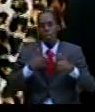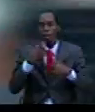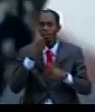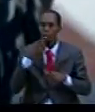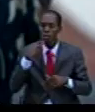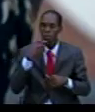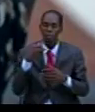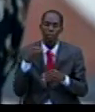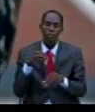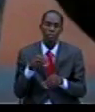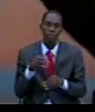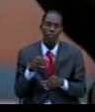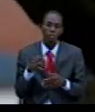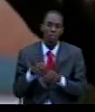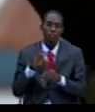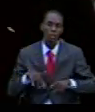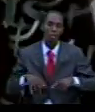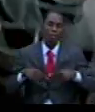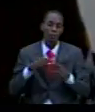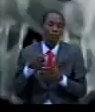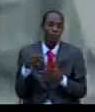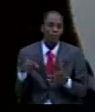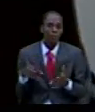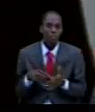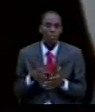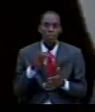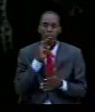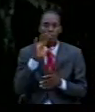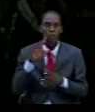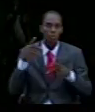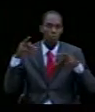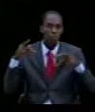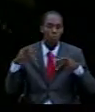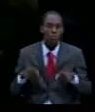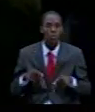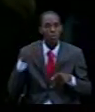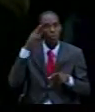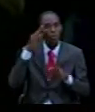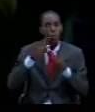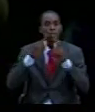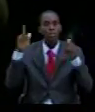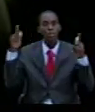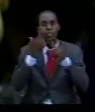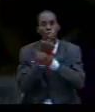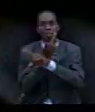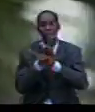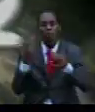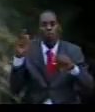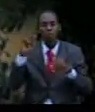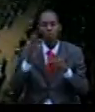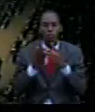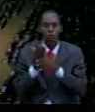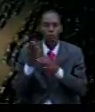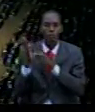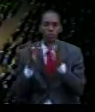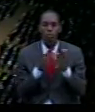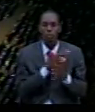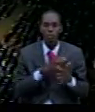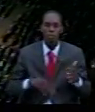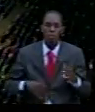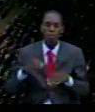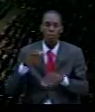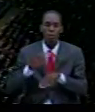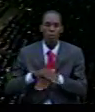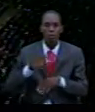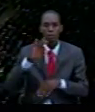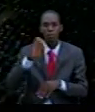life. This is your personal ordination for supernatural liberation through Jesus Christ. February 24 to